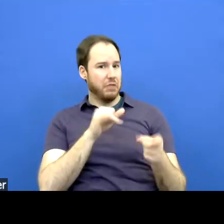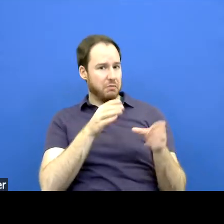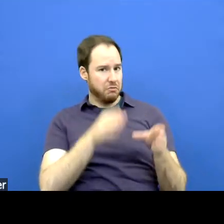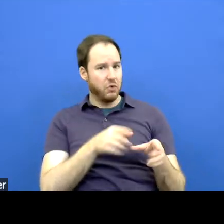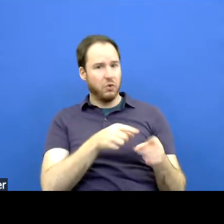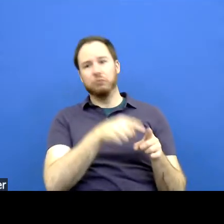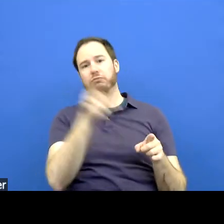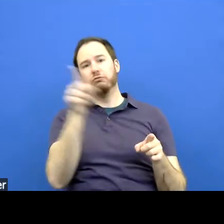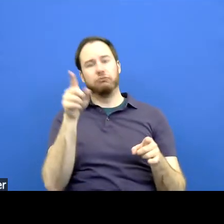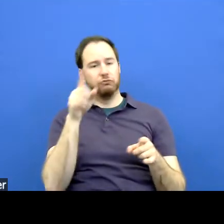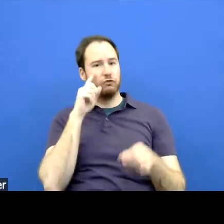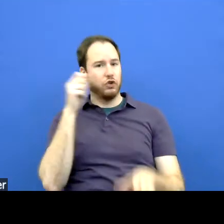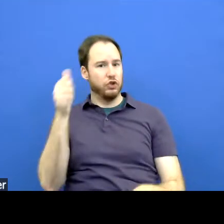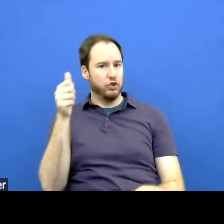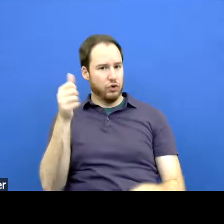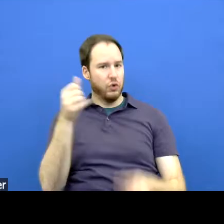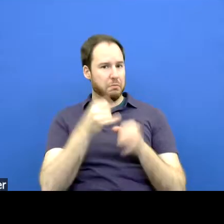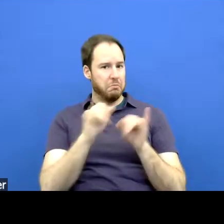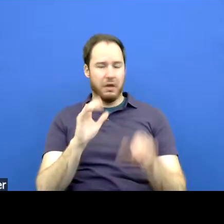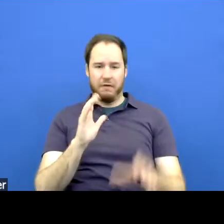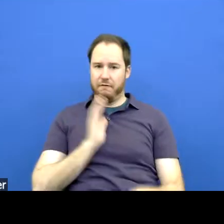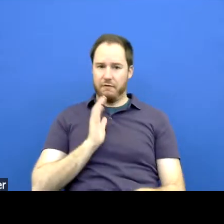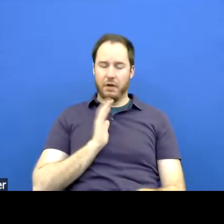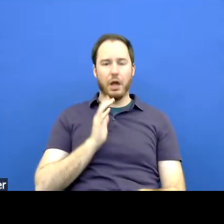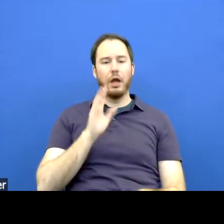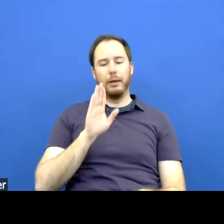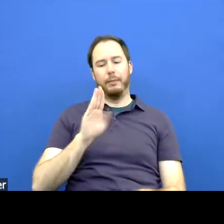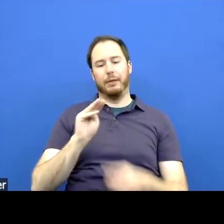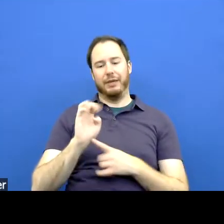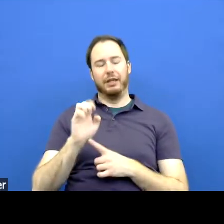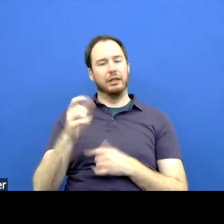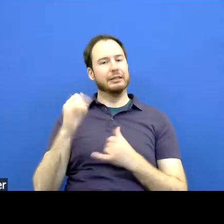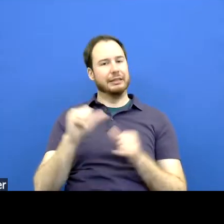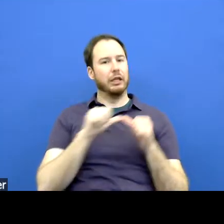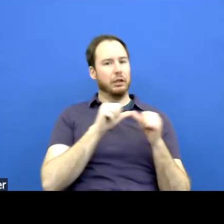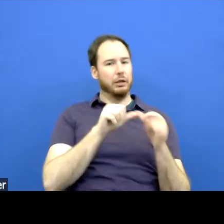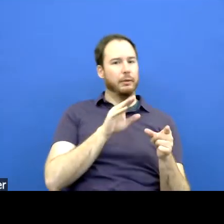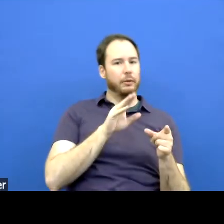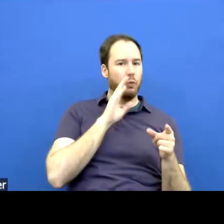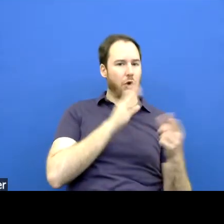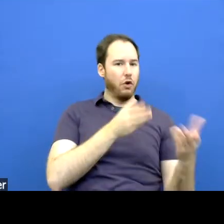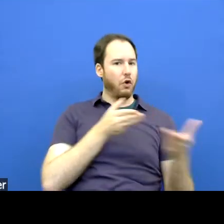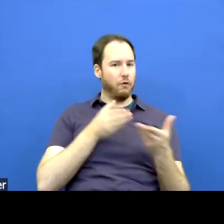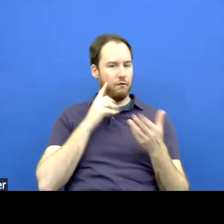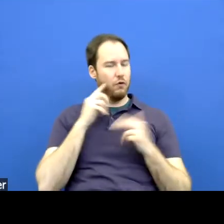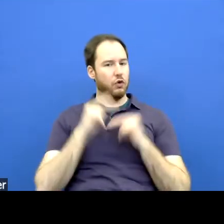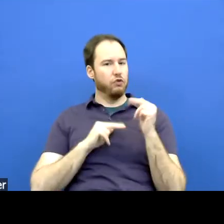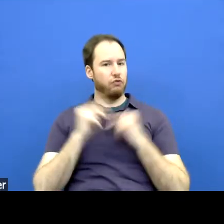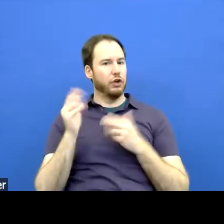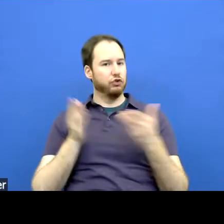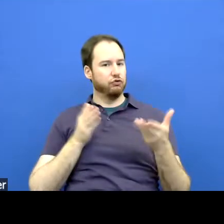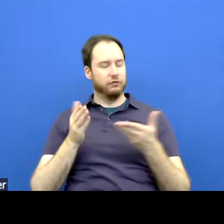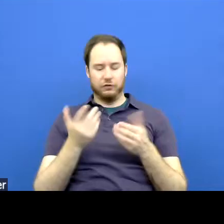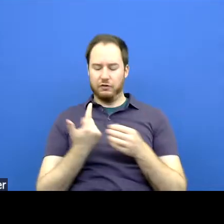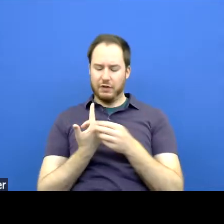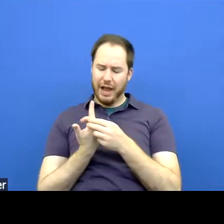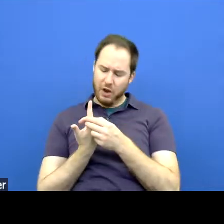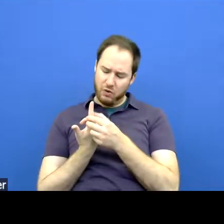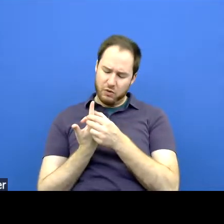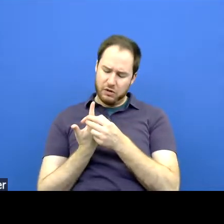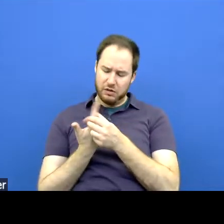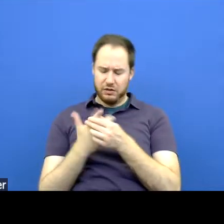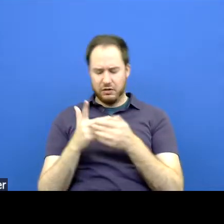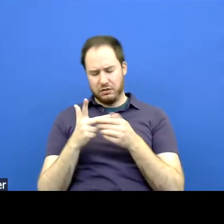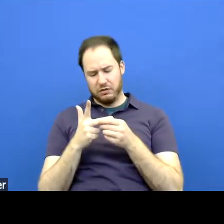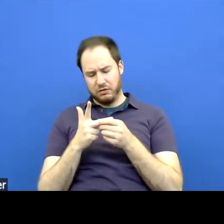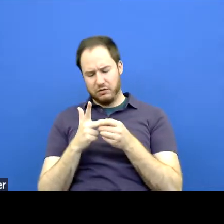he goes on his own. It's BME. They are still going to be offered construction services.